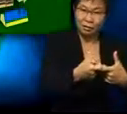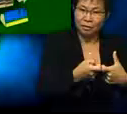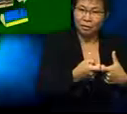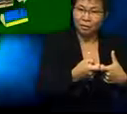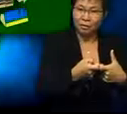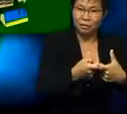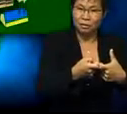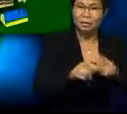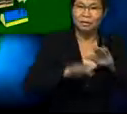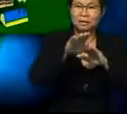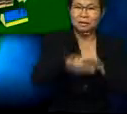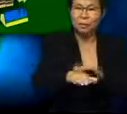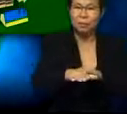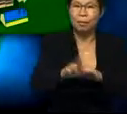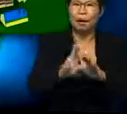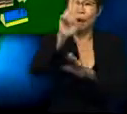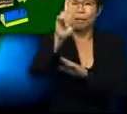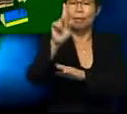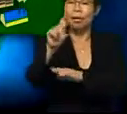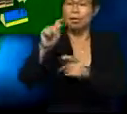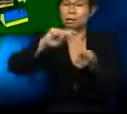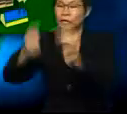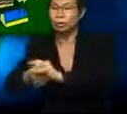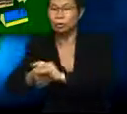step-up transformer to a staggering